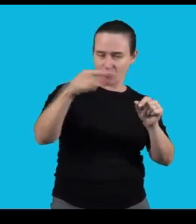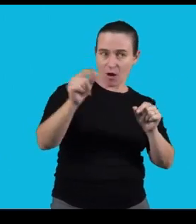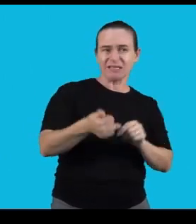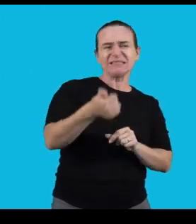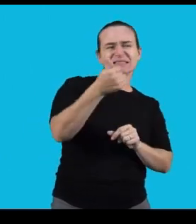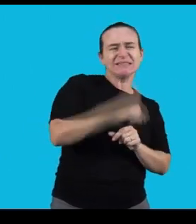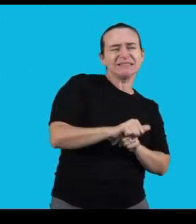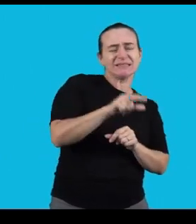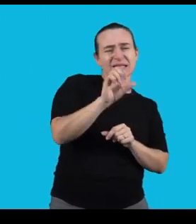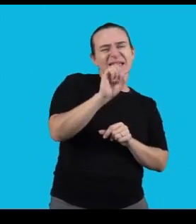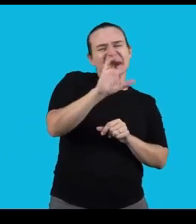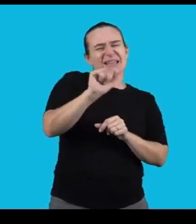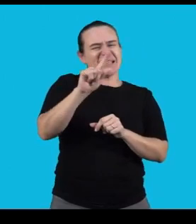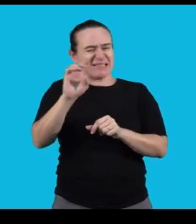at